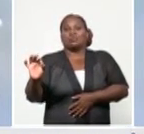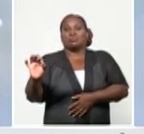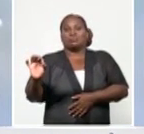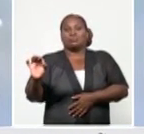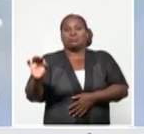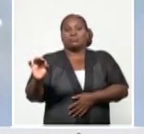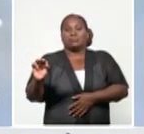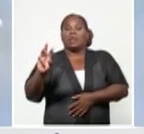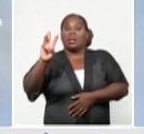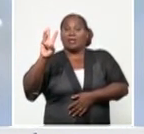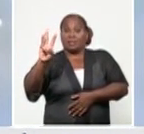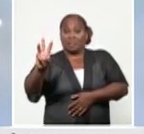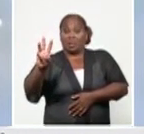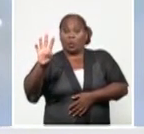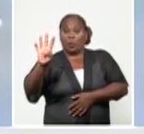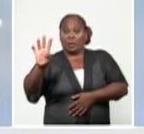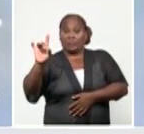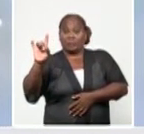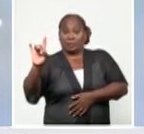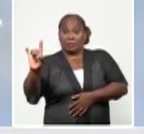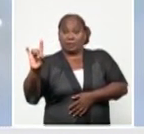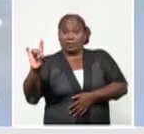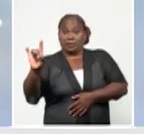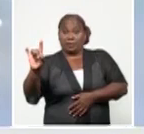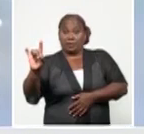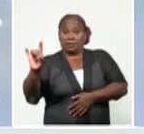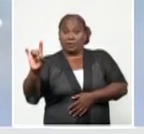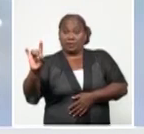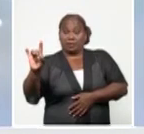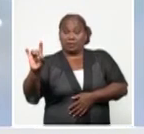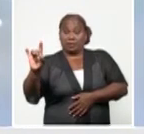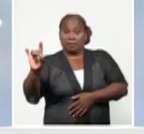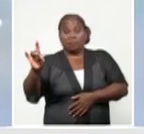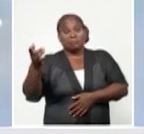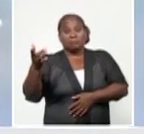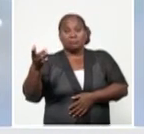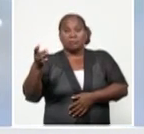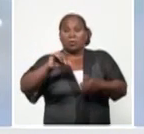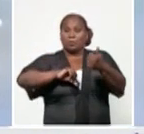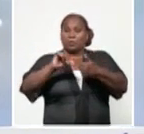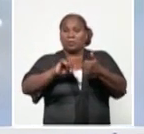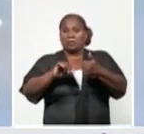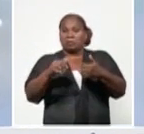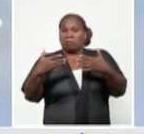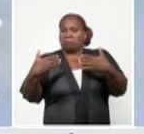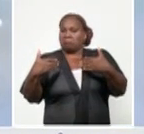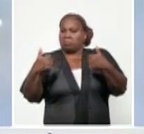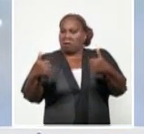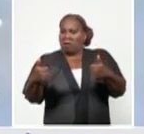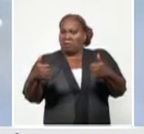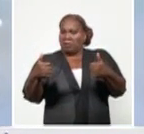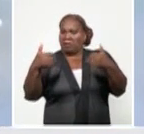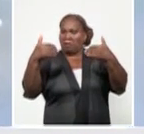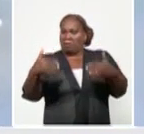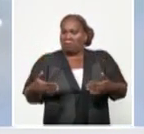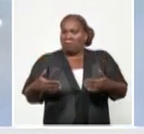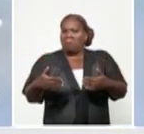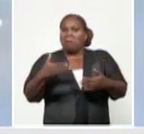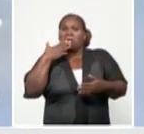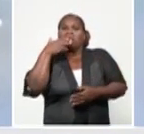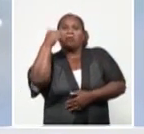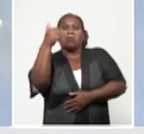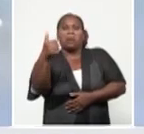349, or 98%, are clinically stable. No deaths were